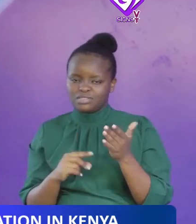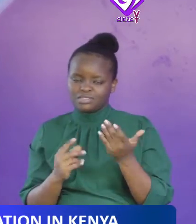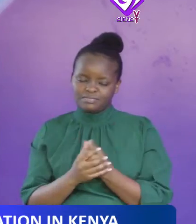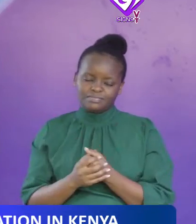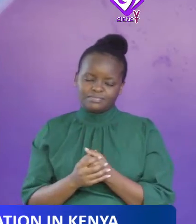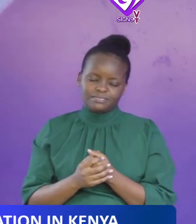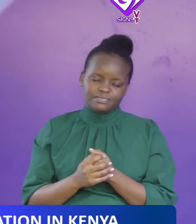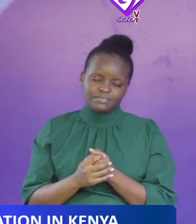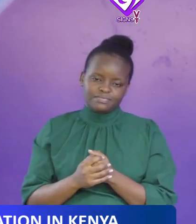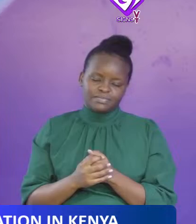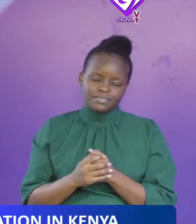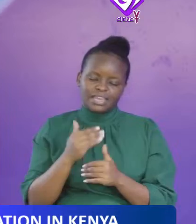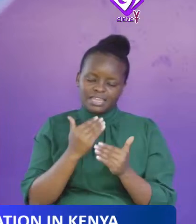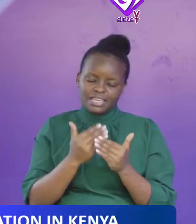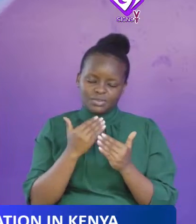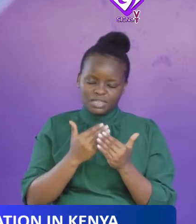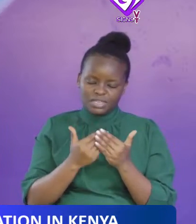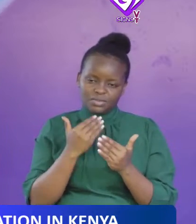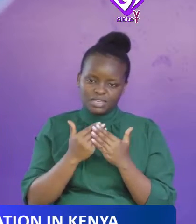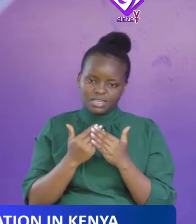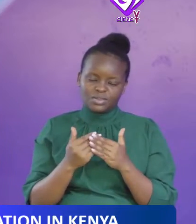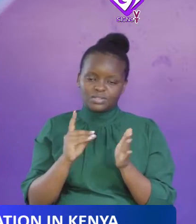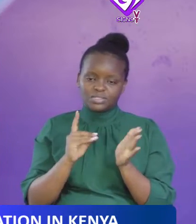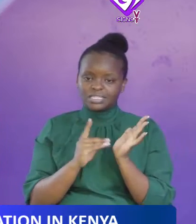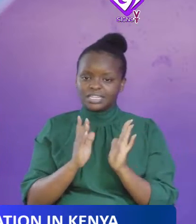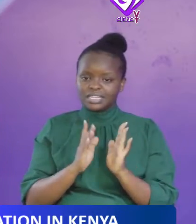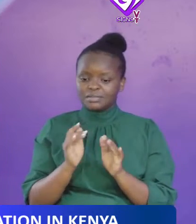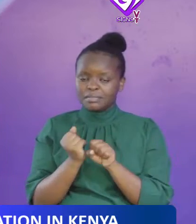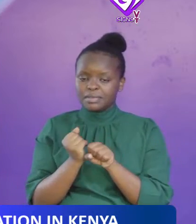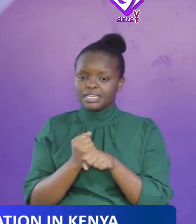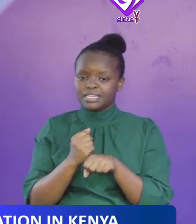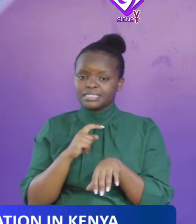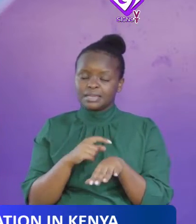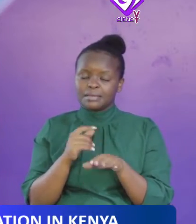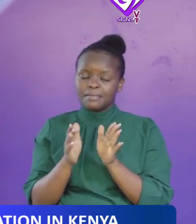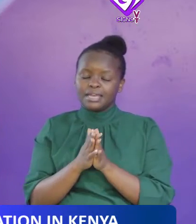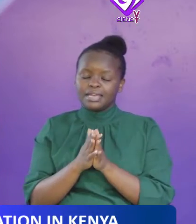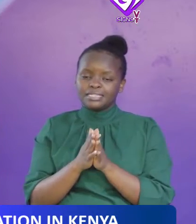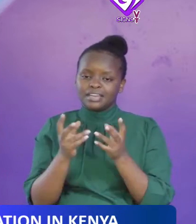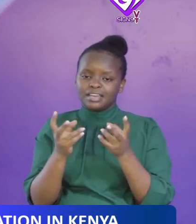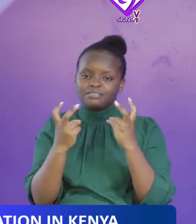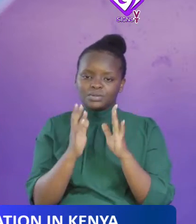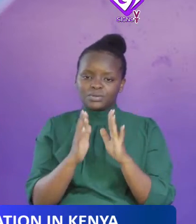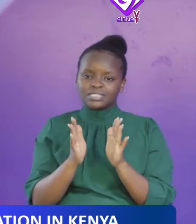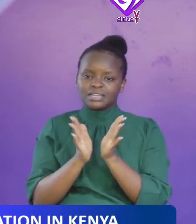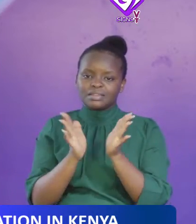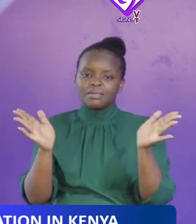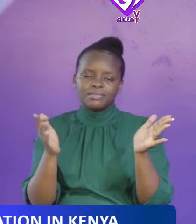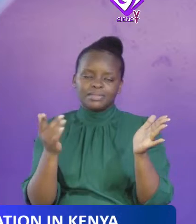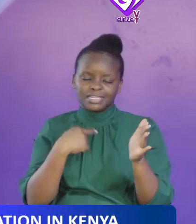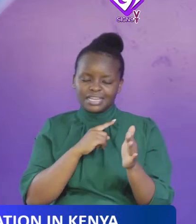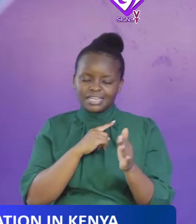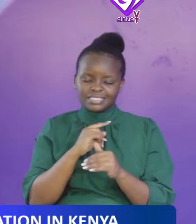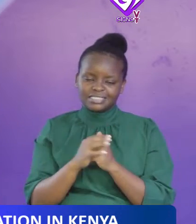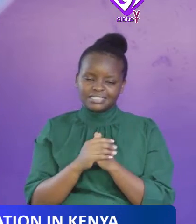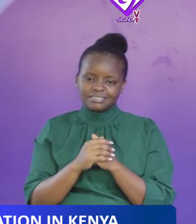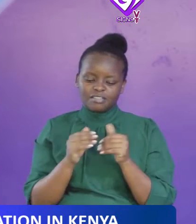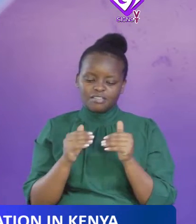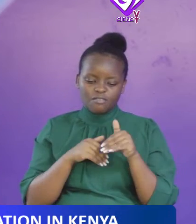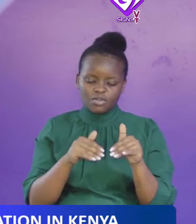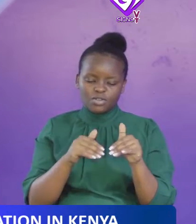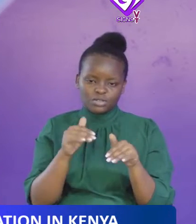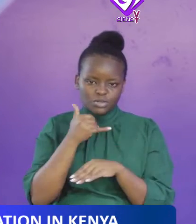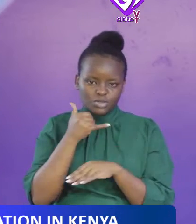Exactly. Indeed. Thank you so much. Thank you very much, Dr. Ari, for making time. And our viewers and the public will definitely heed to your